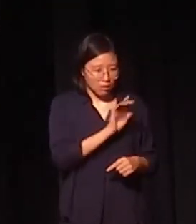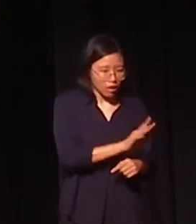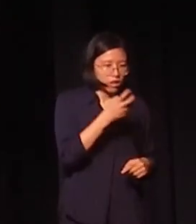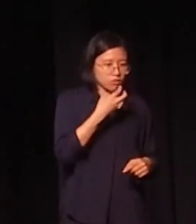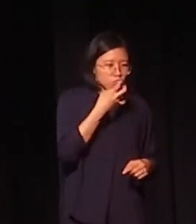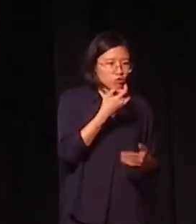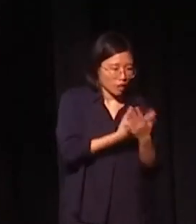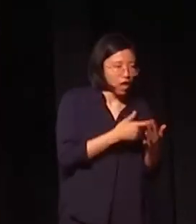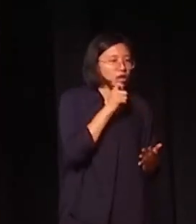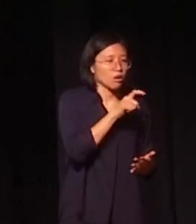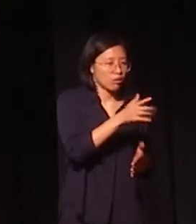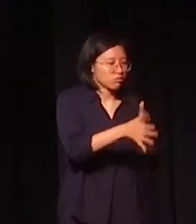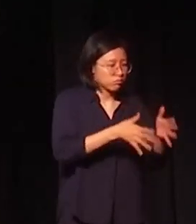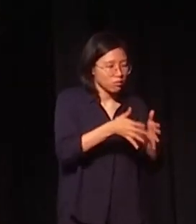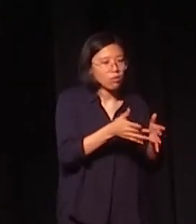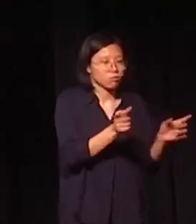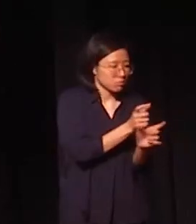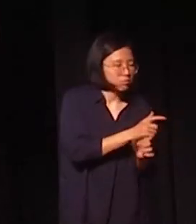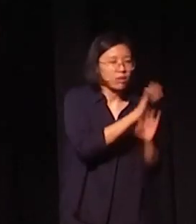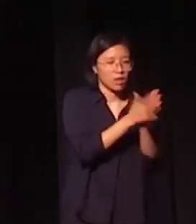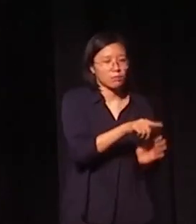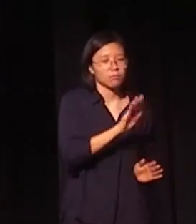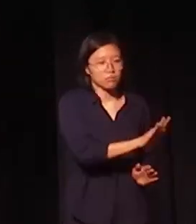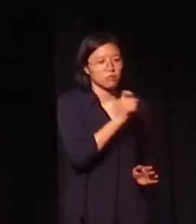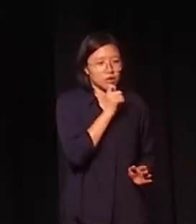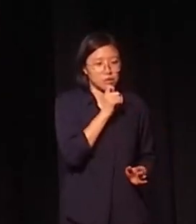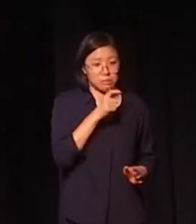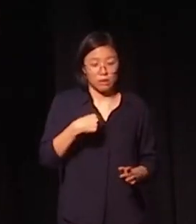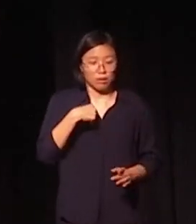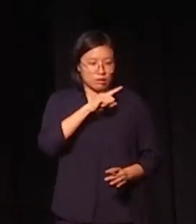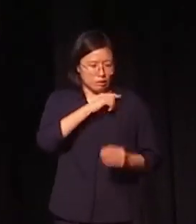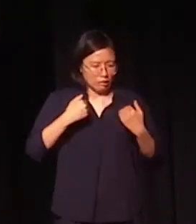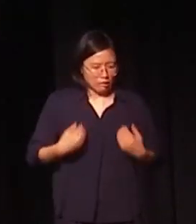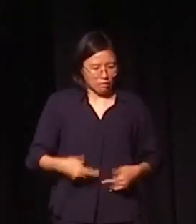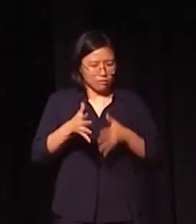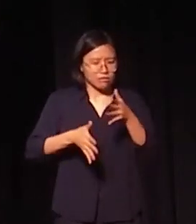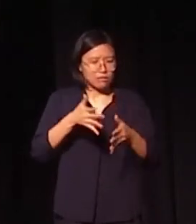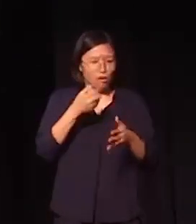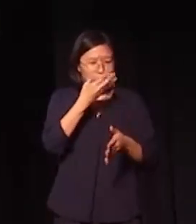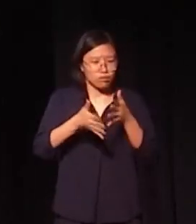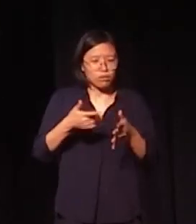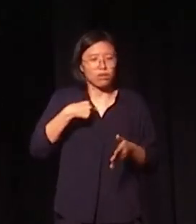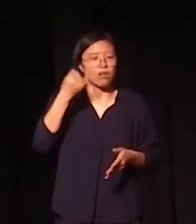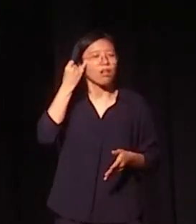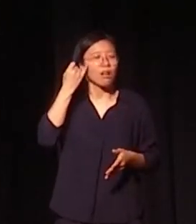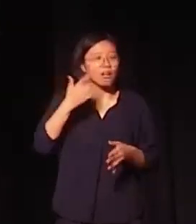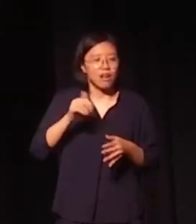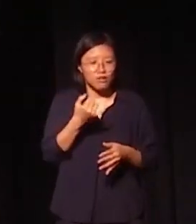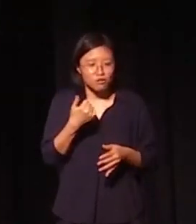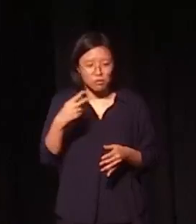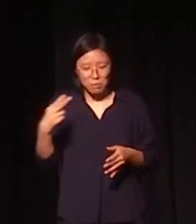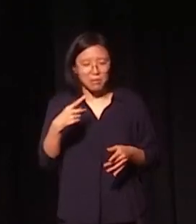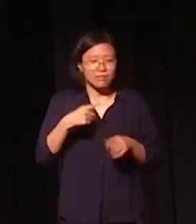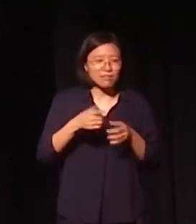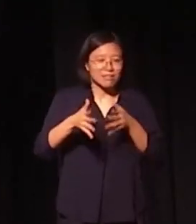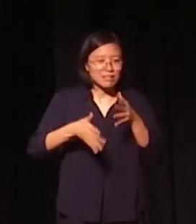And so I don't, for example, use Hong Kong Sign Language. So I've been watching the interpreters that have been working very